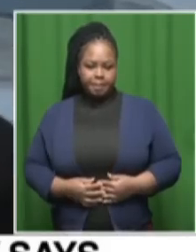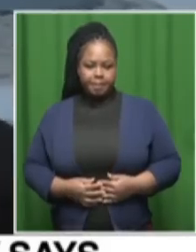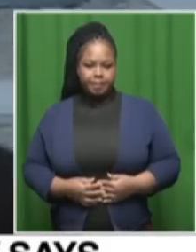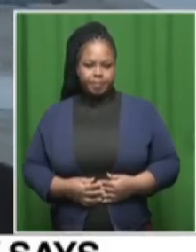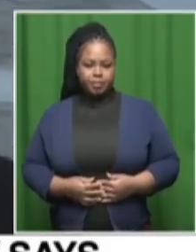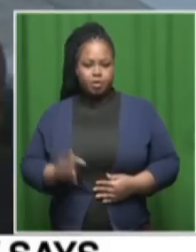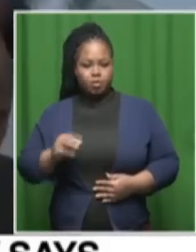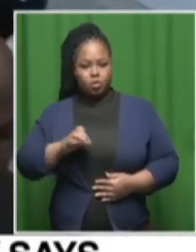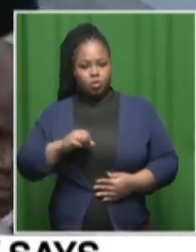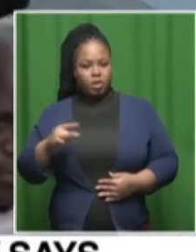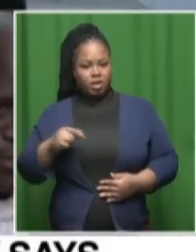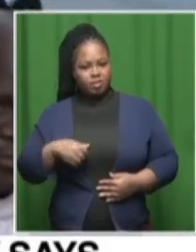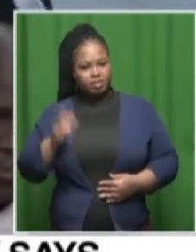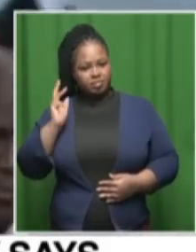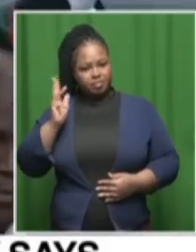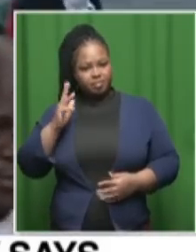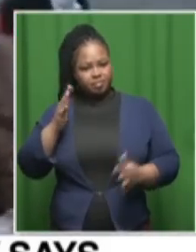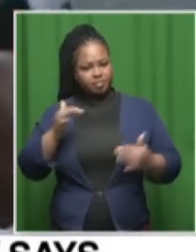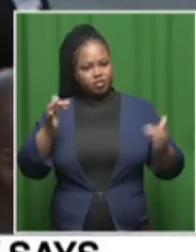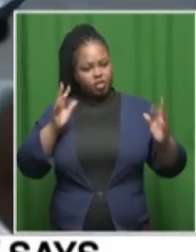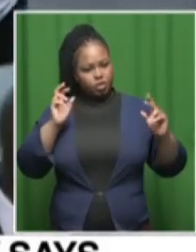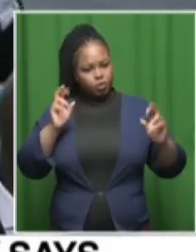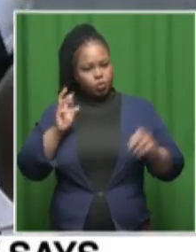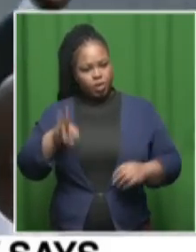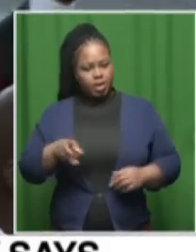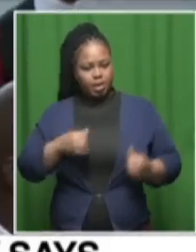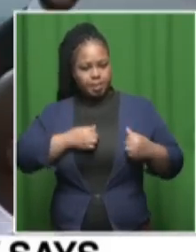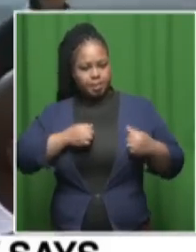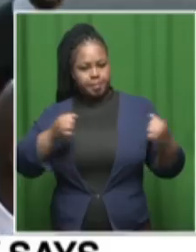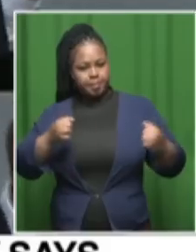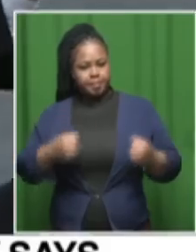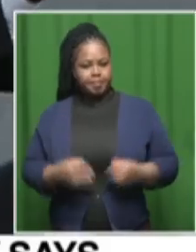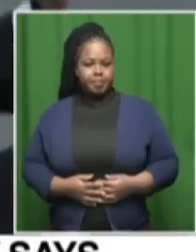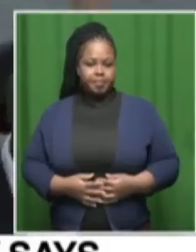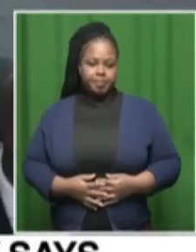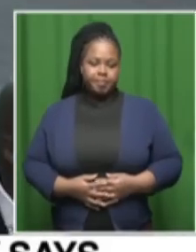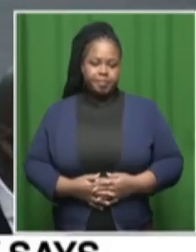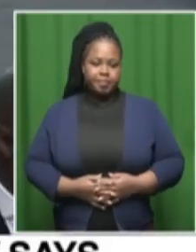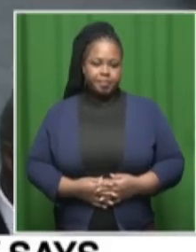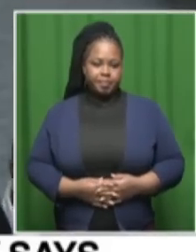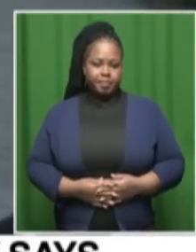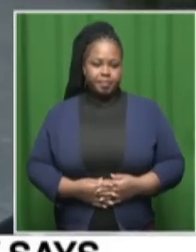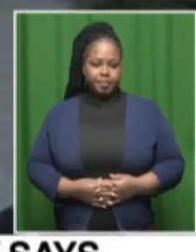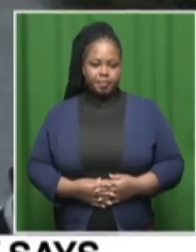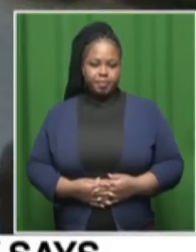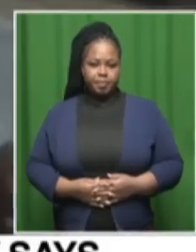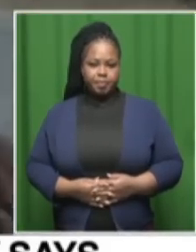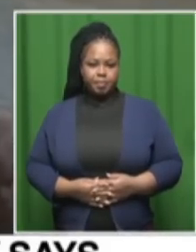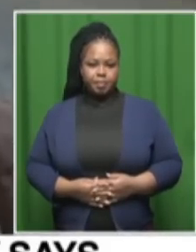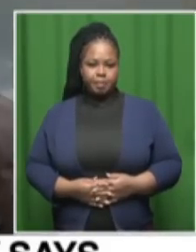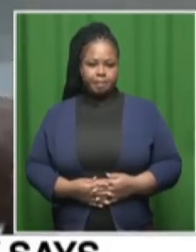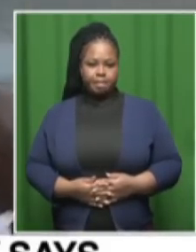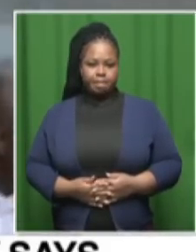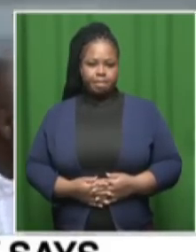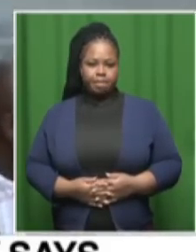Mogoeng Mogoeng is yet to speak publicly on the matter. Kenny Mapanga, SABC News, Johannesburg.